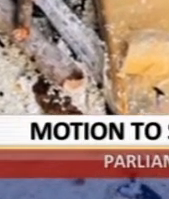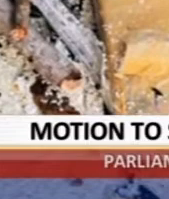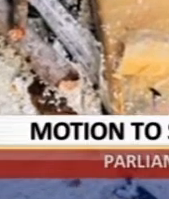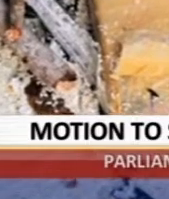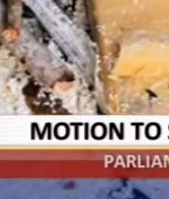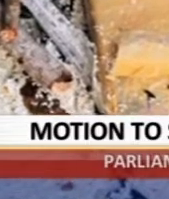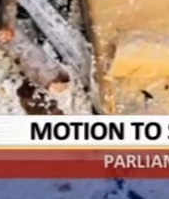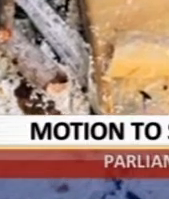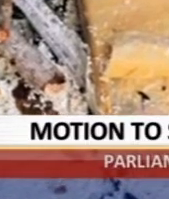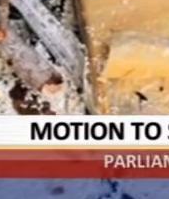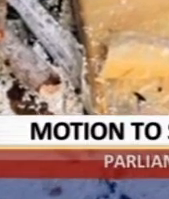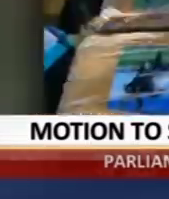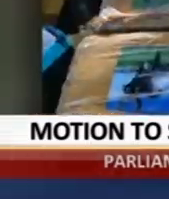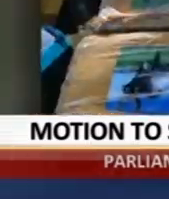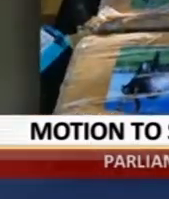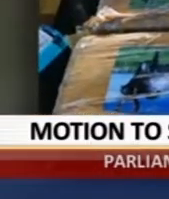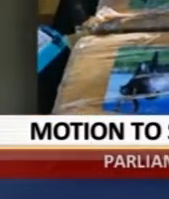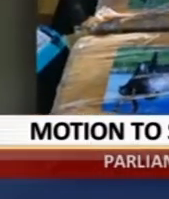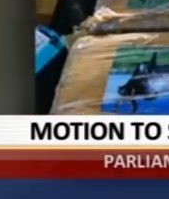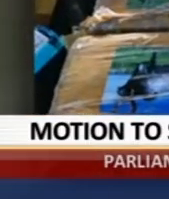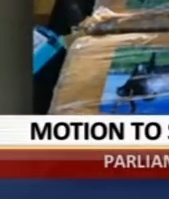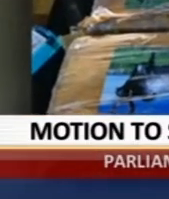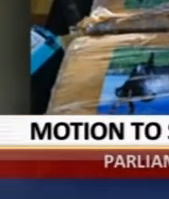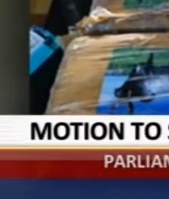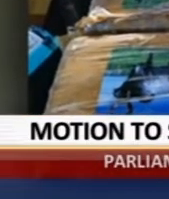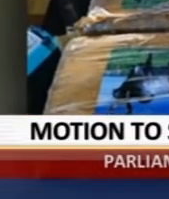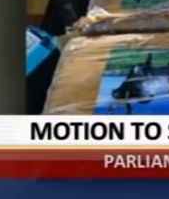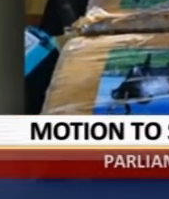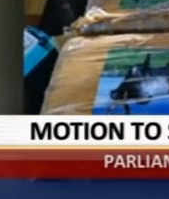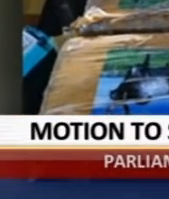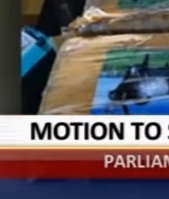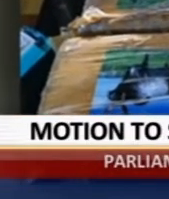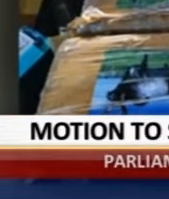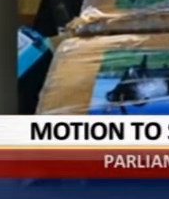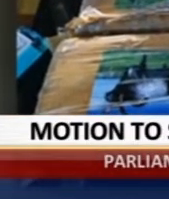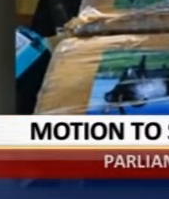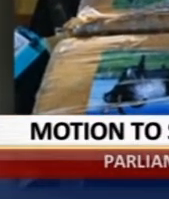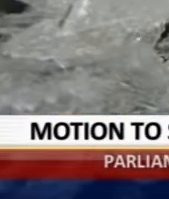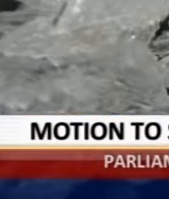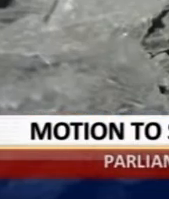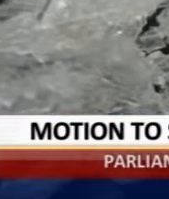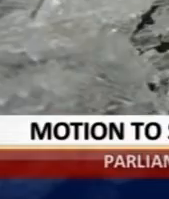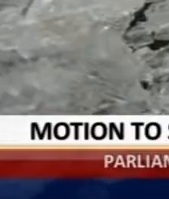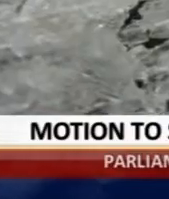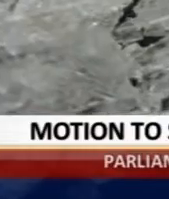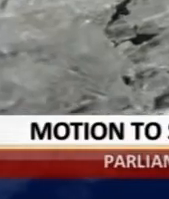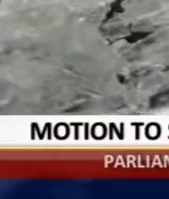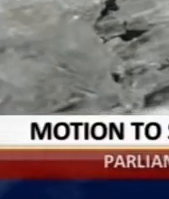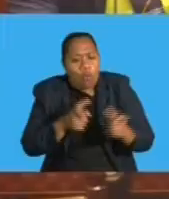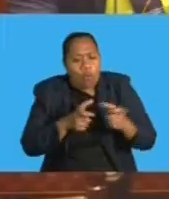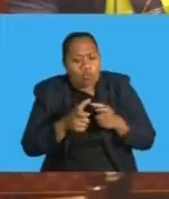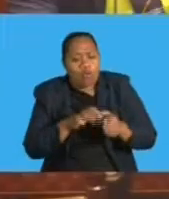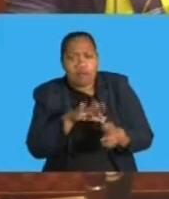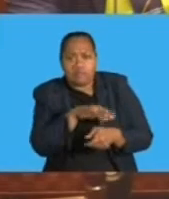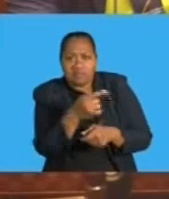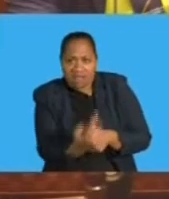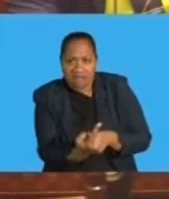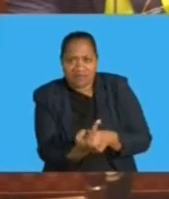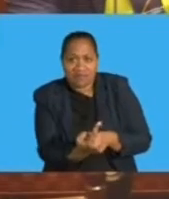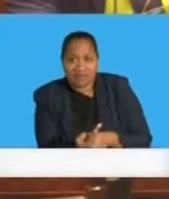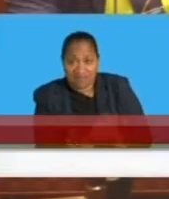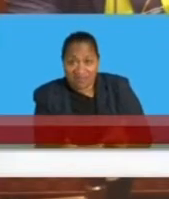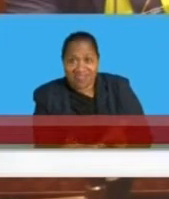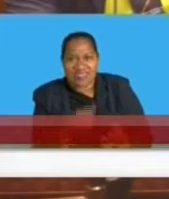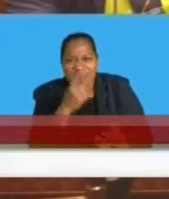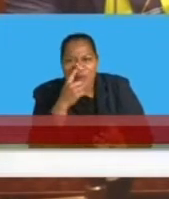Ratu argued the government has the matter well in hand with new laws expected in Parliament soon. These